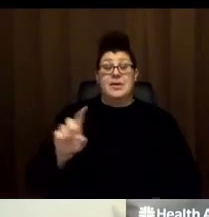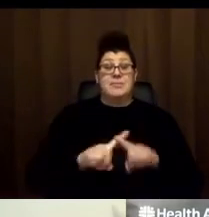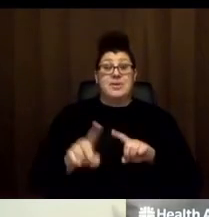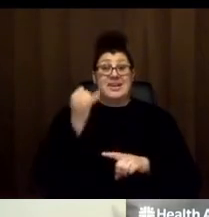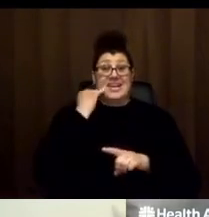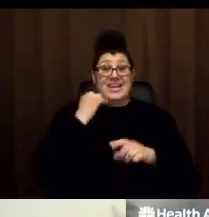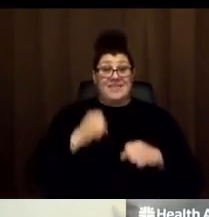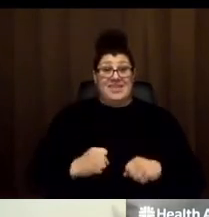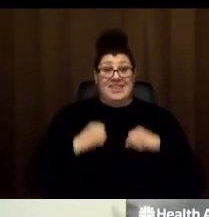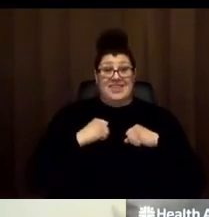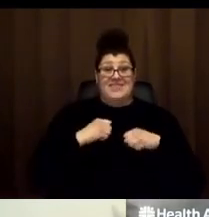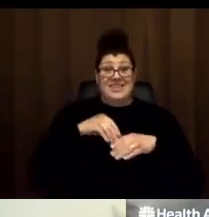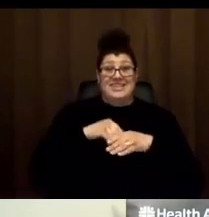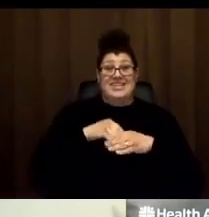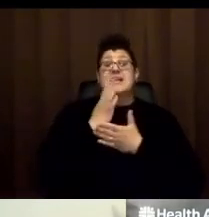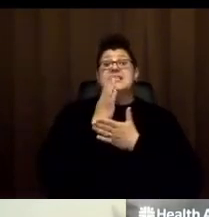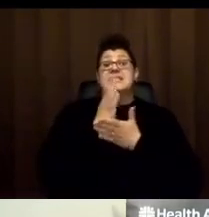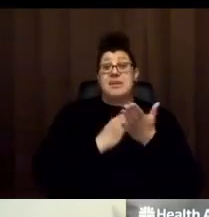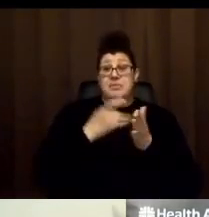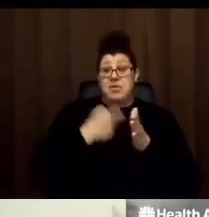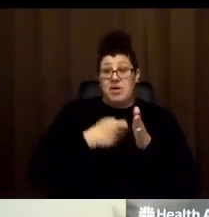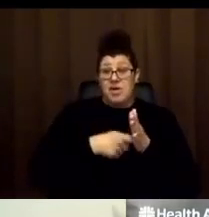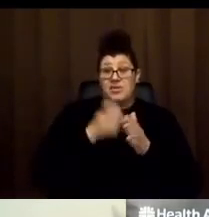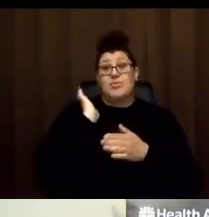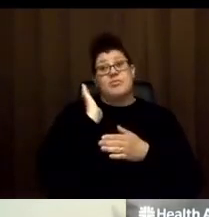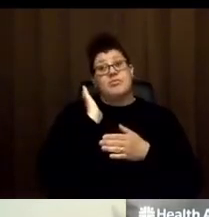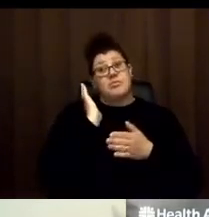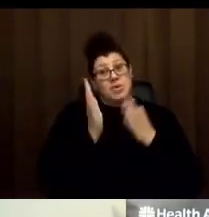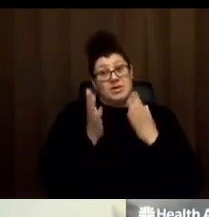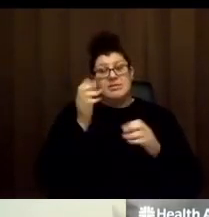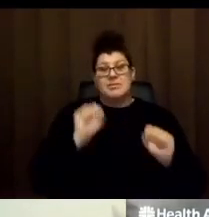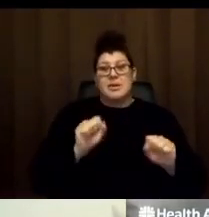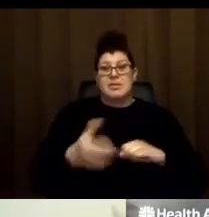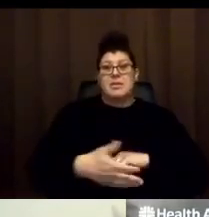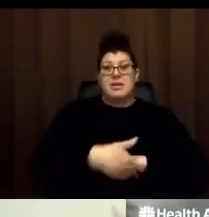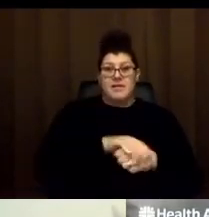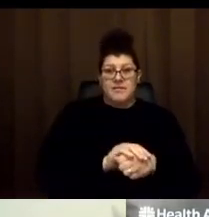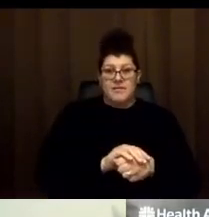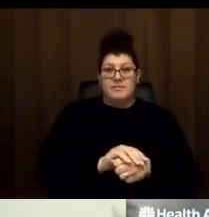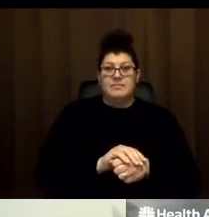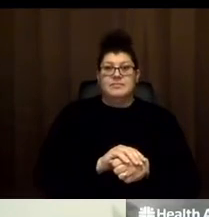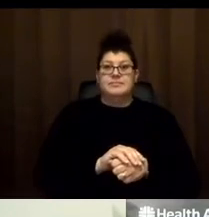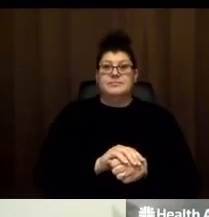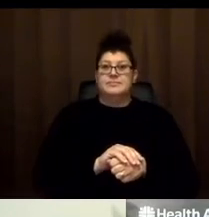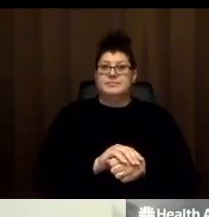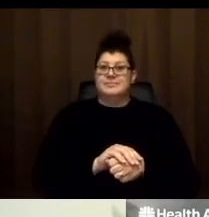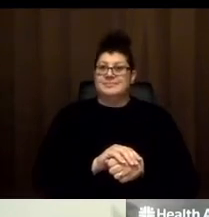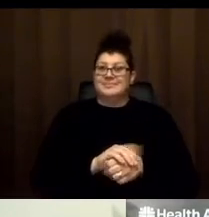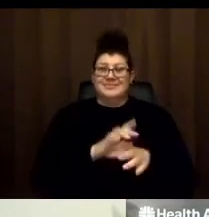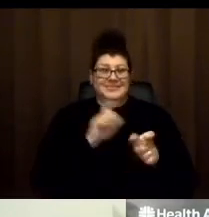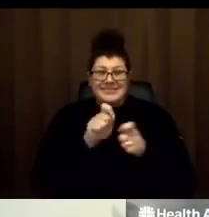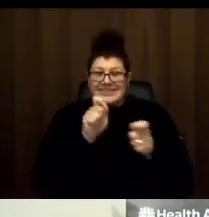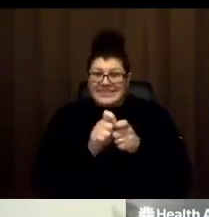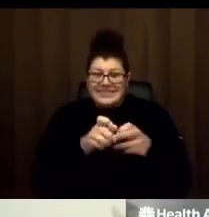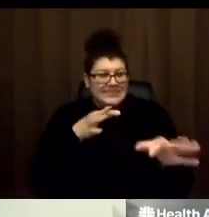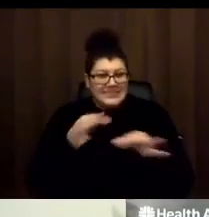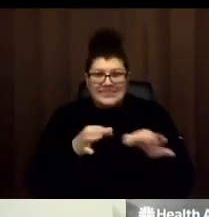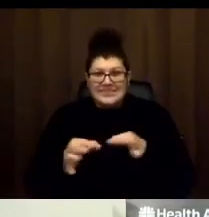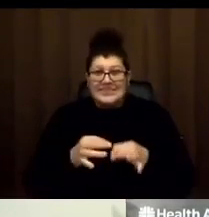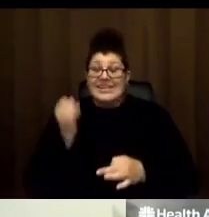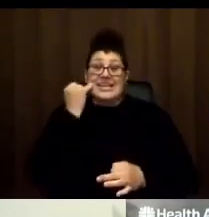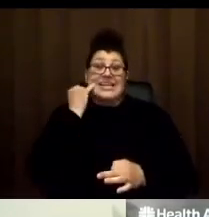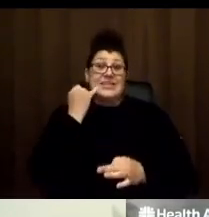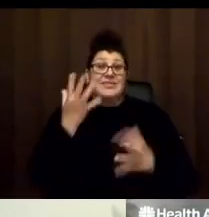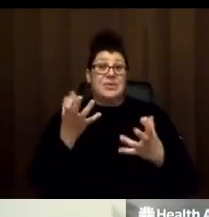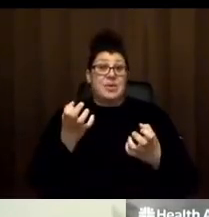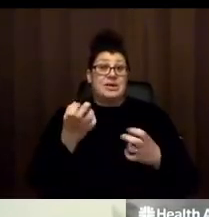some qualified healthcare costs could be covered by Medicare. Again, details we can go over if you want to have time to sit